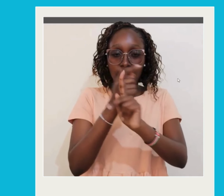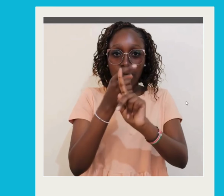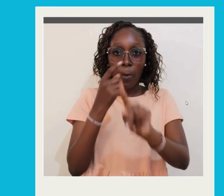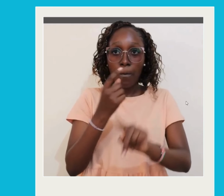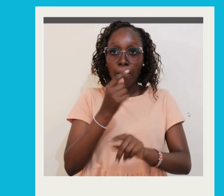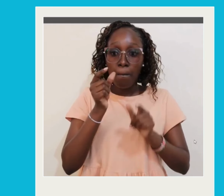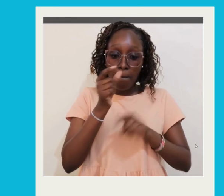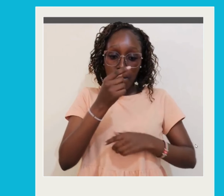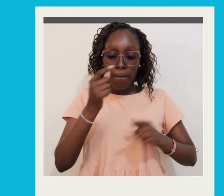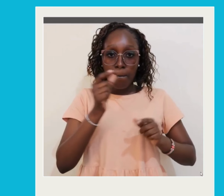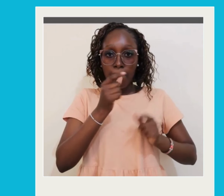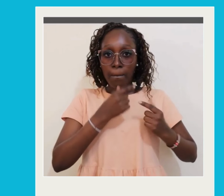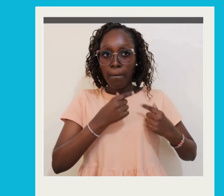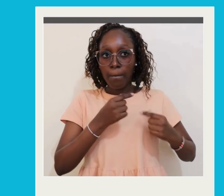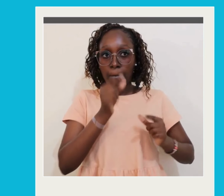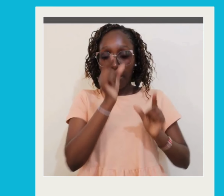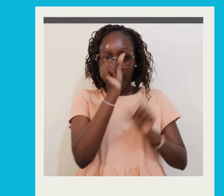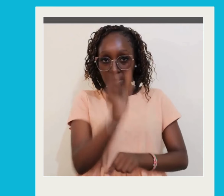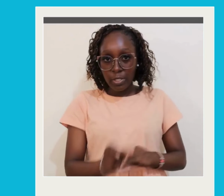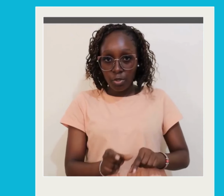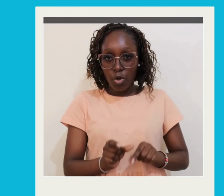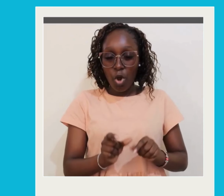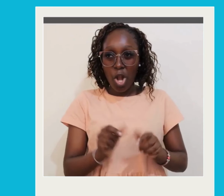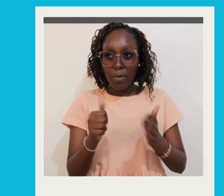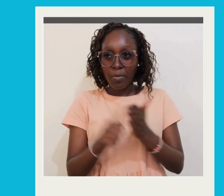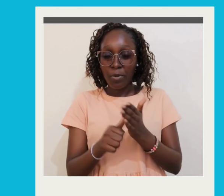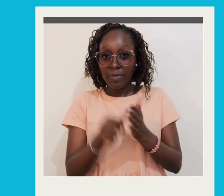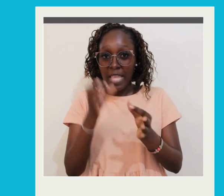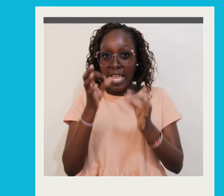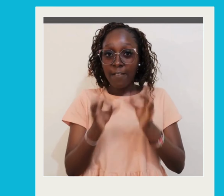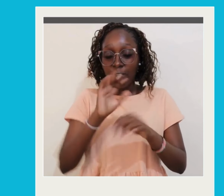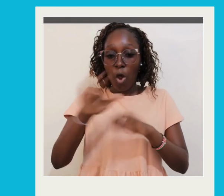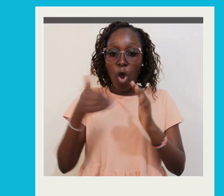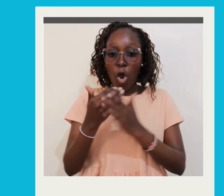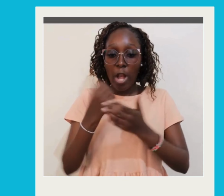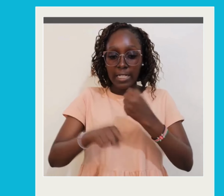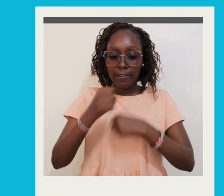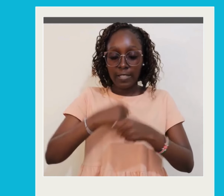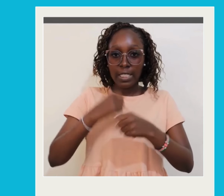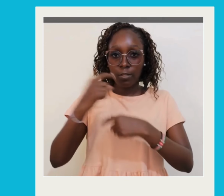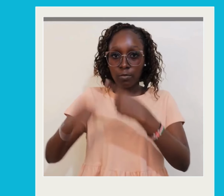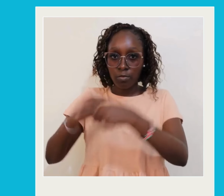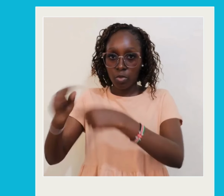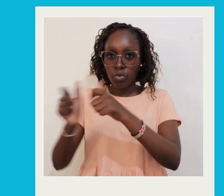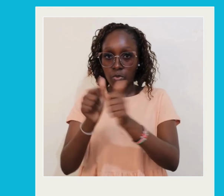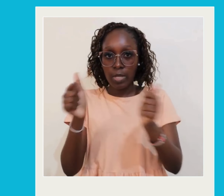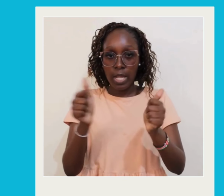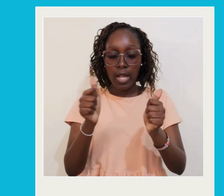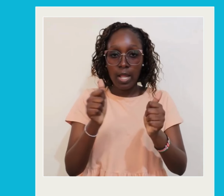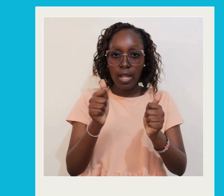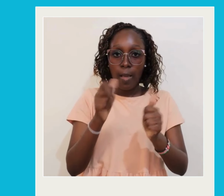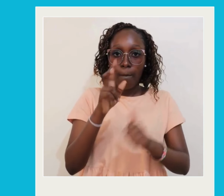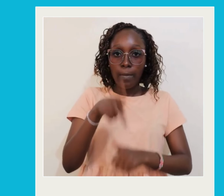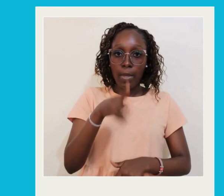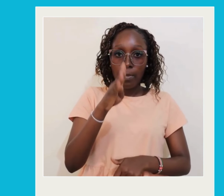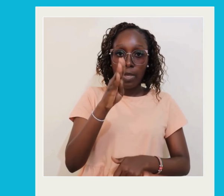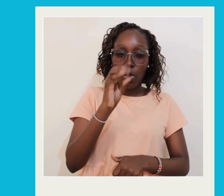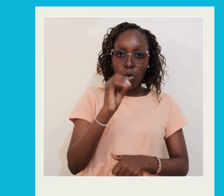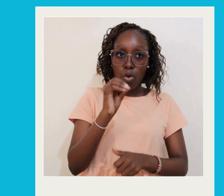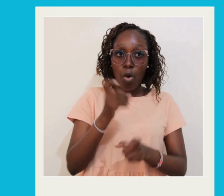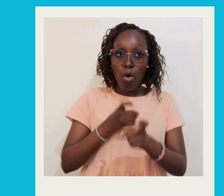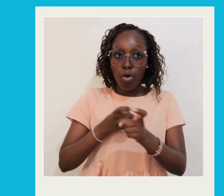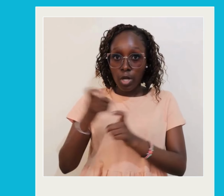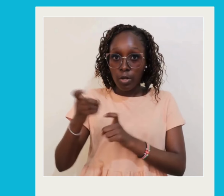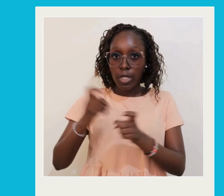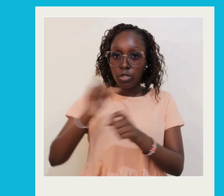of the PBO. The governing members are shielded from personal liability if actions are